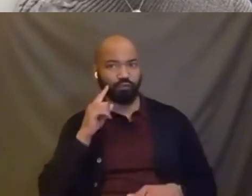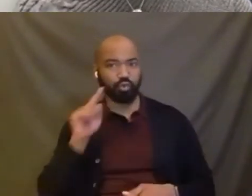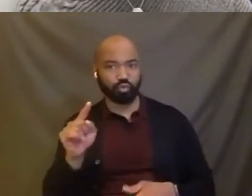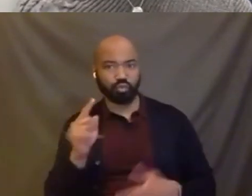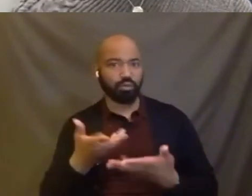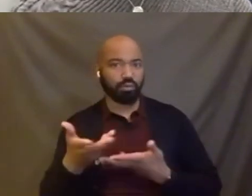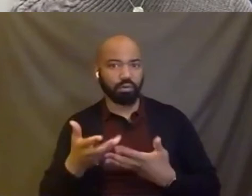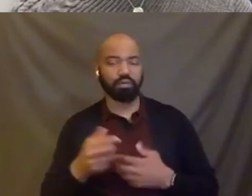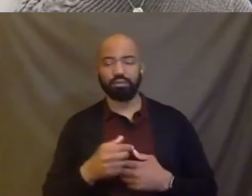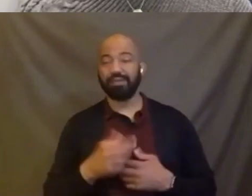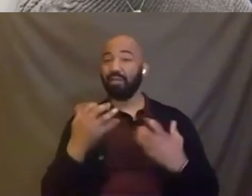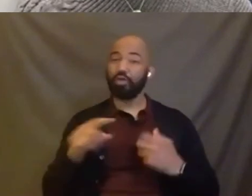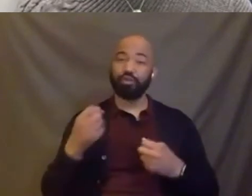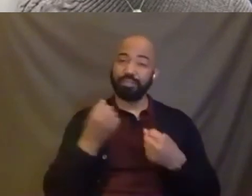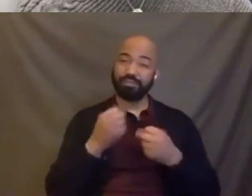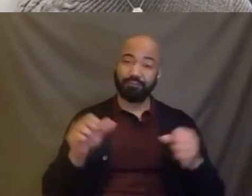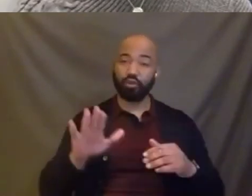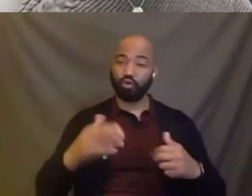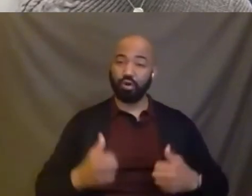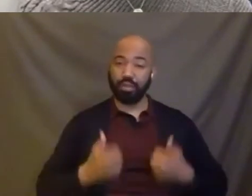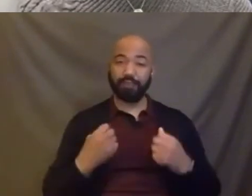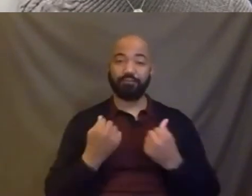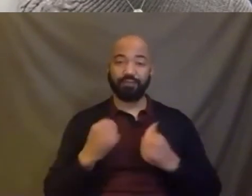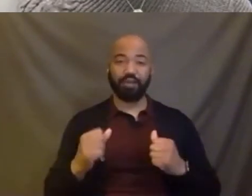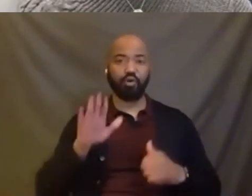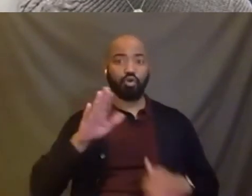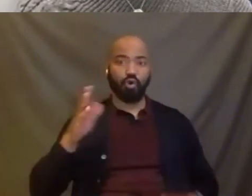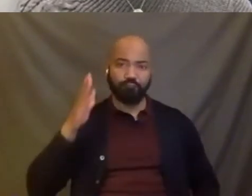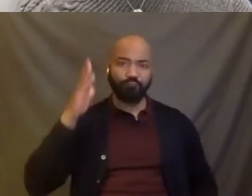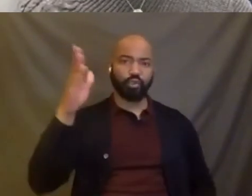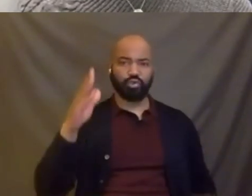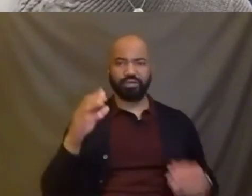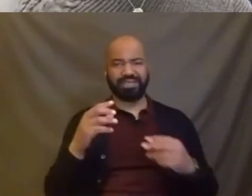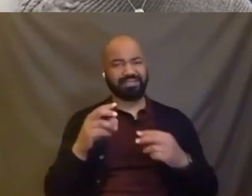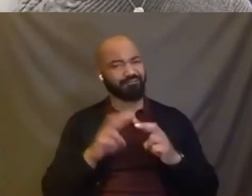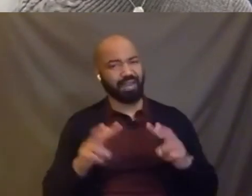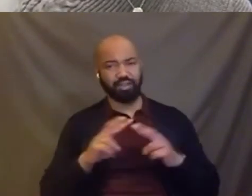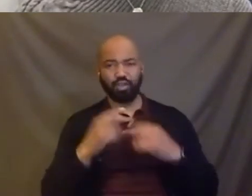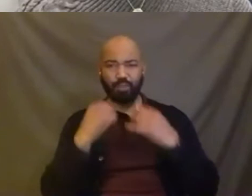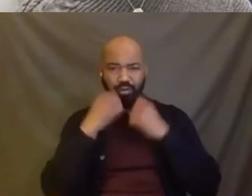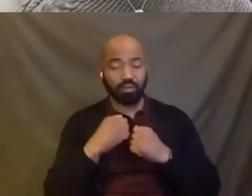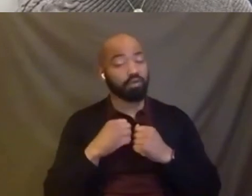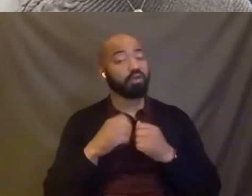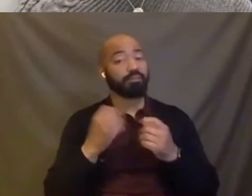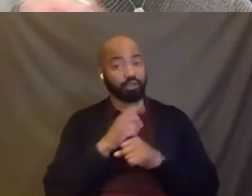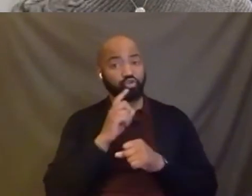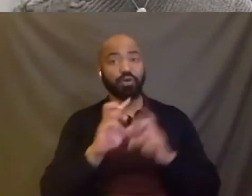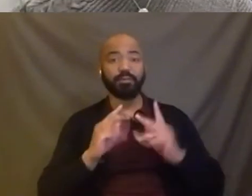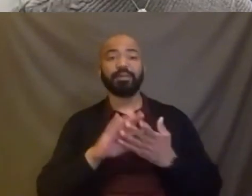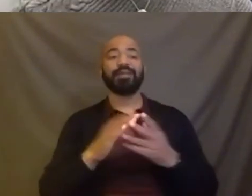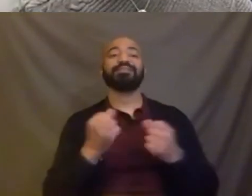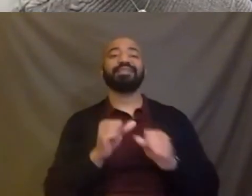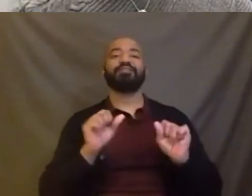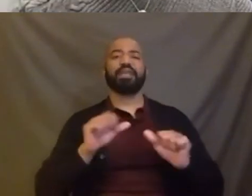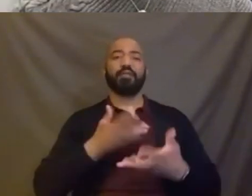are valuable, your futures are valuable, and we want to get people at a place where they're safe to re-engage in life. So